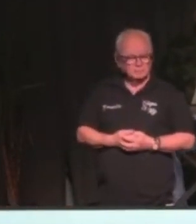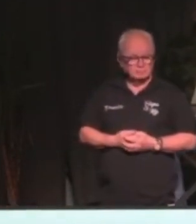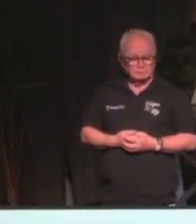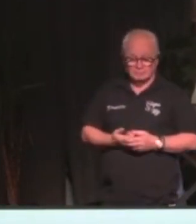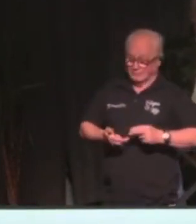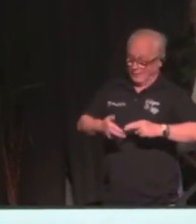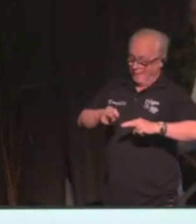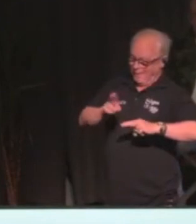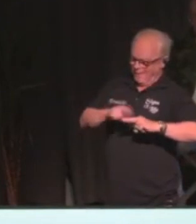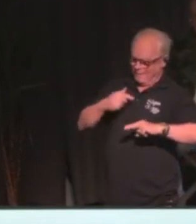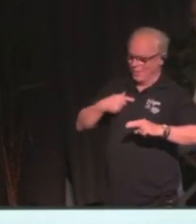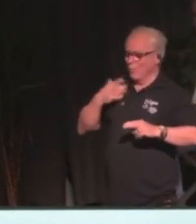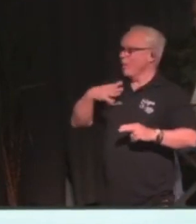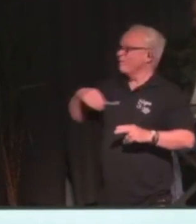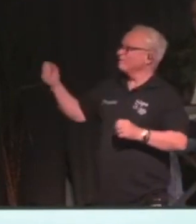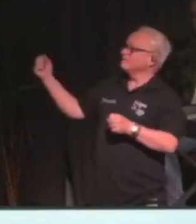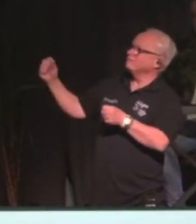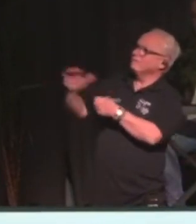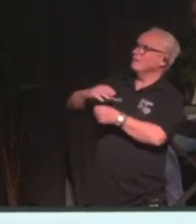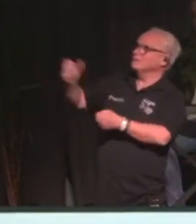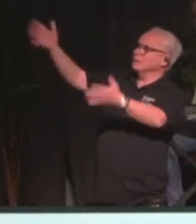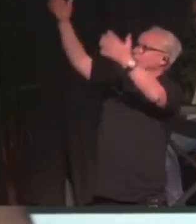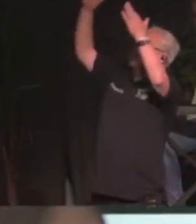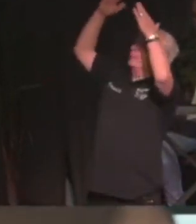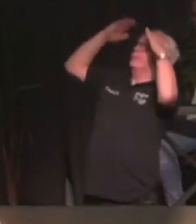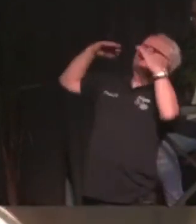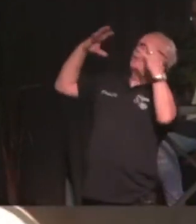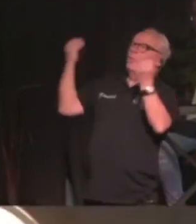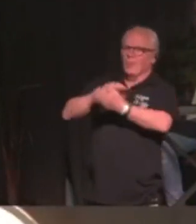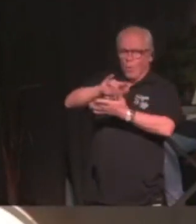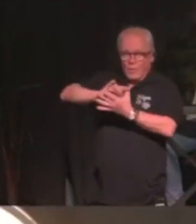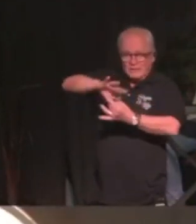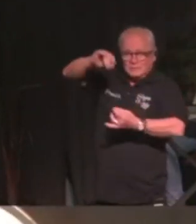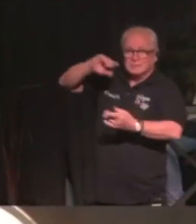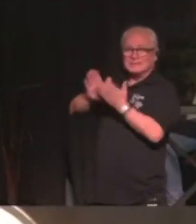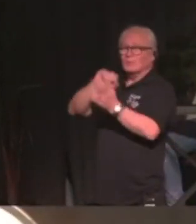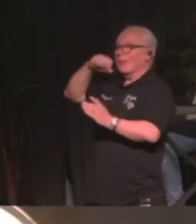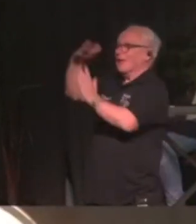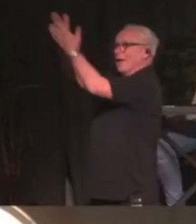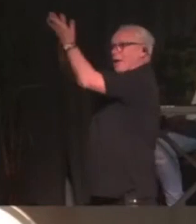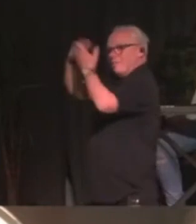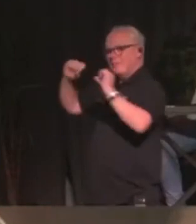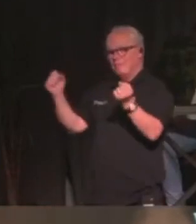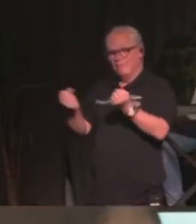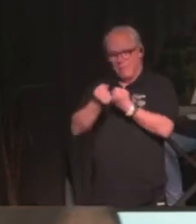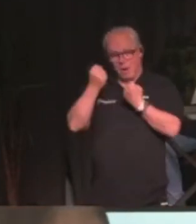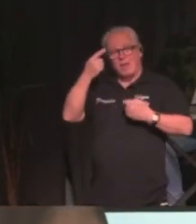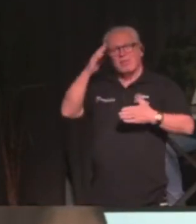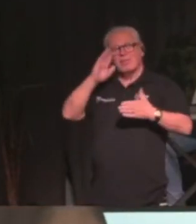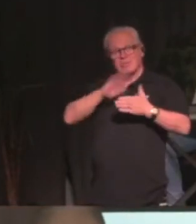If you'll get filled and baptized with the Spirit, he'll give you his power to do what he has called you to